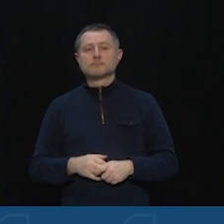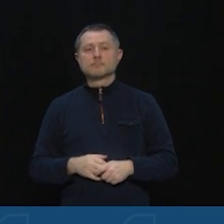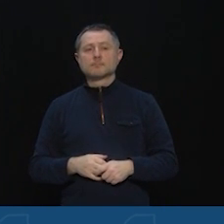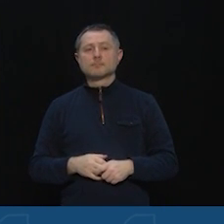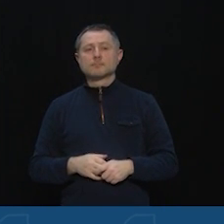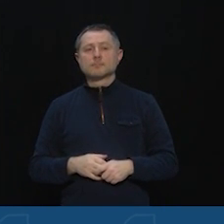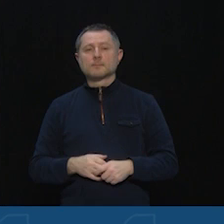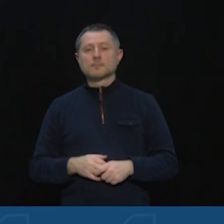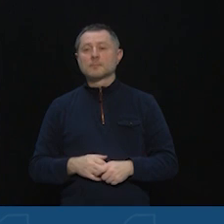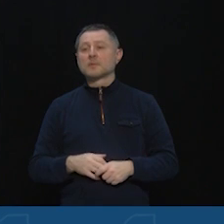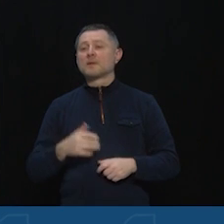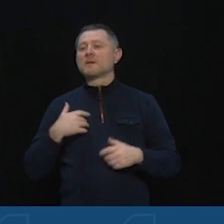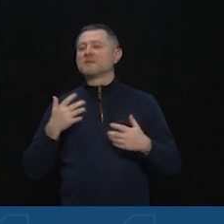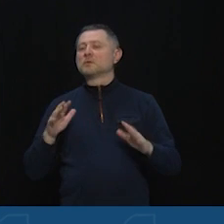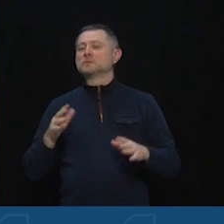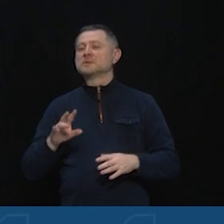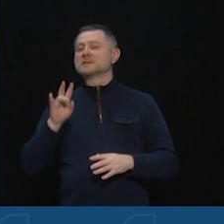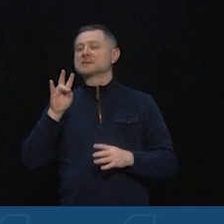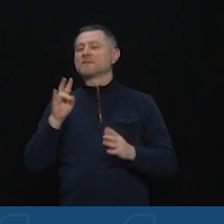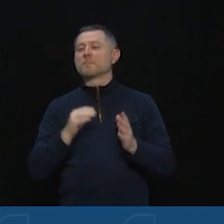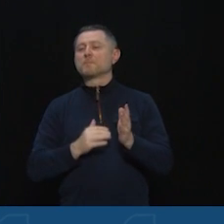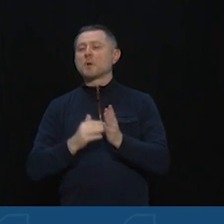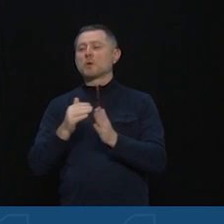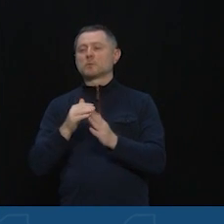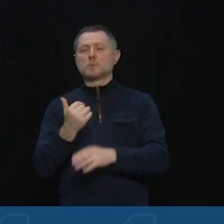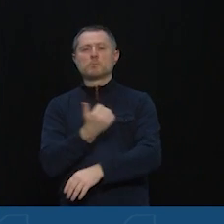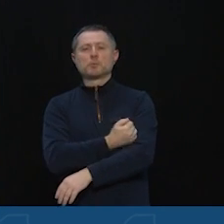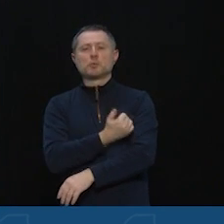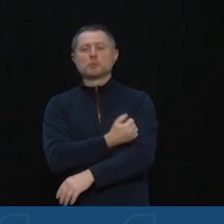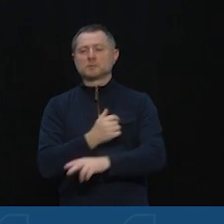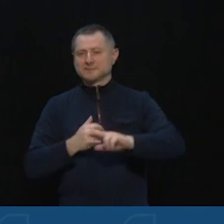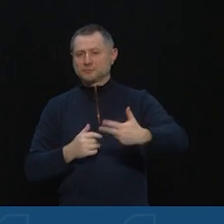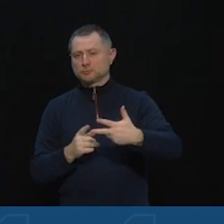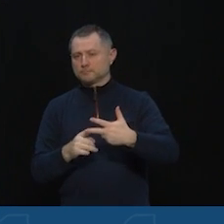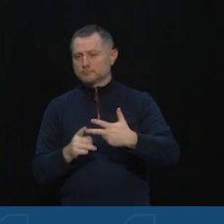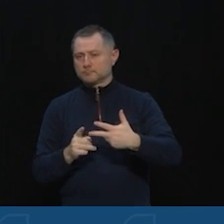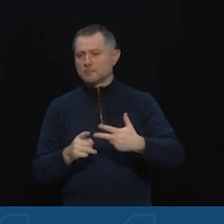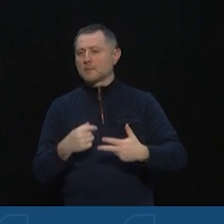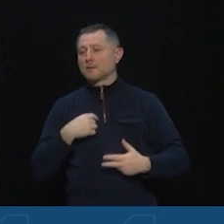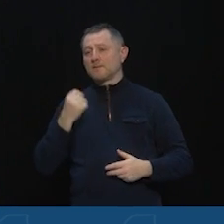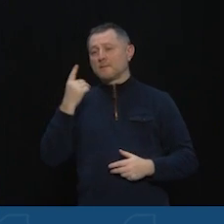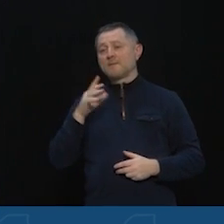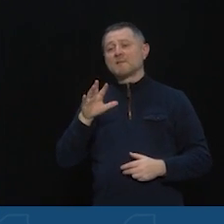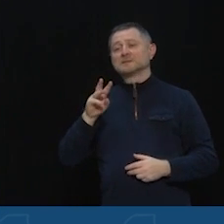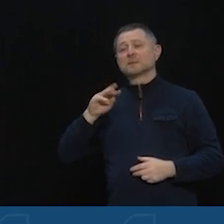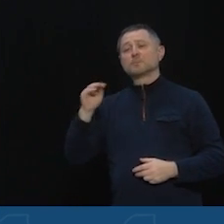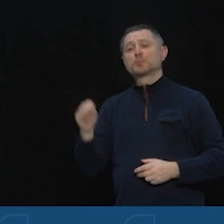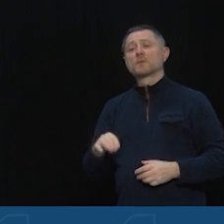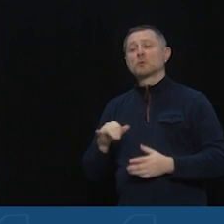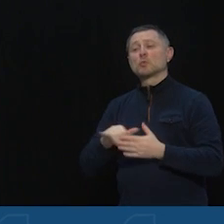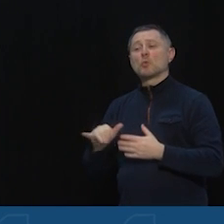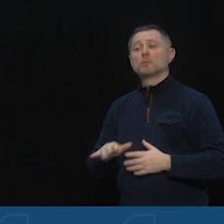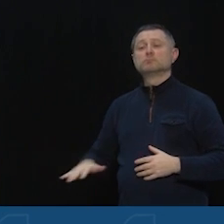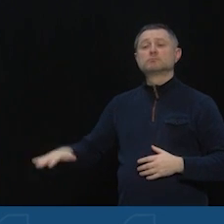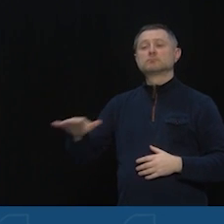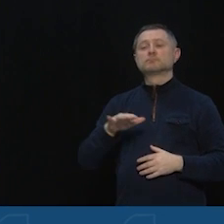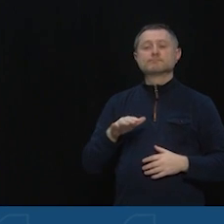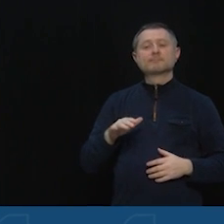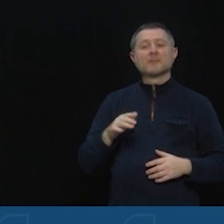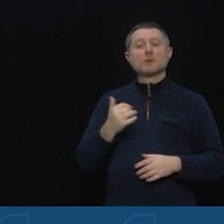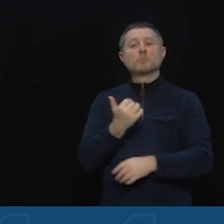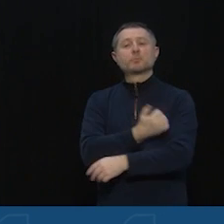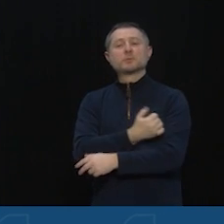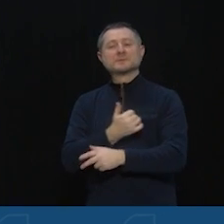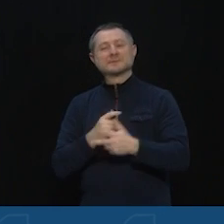million boosters administered, but only 56% of the overall population has been boosted that are eligible, so we can do more. And my